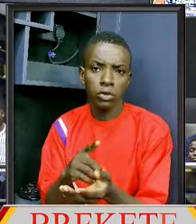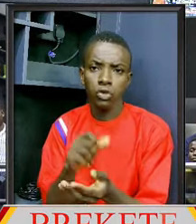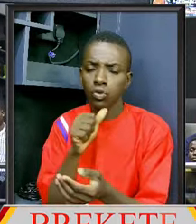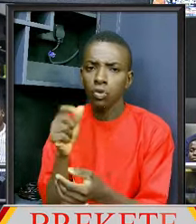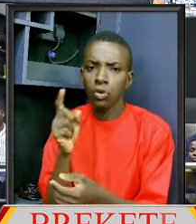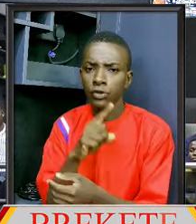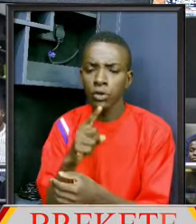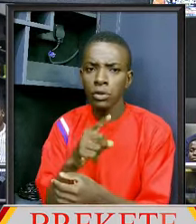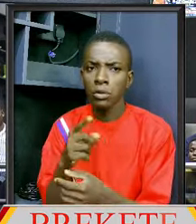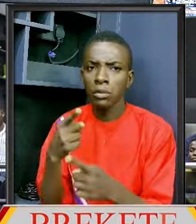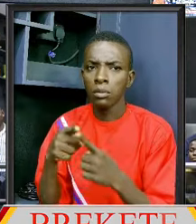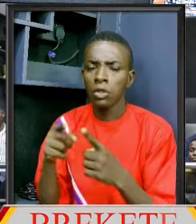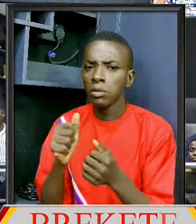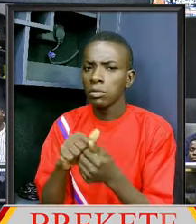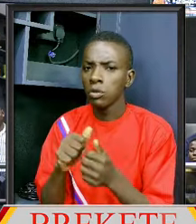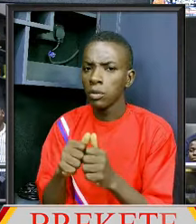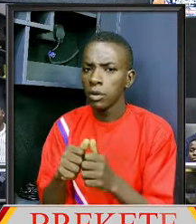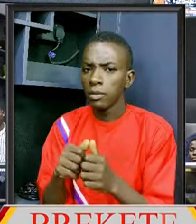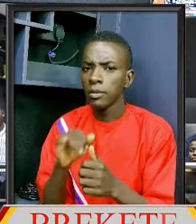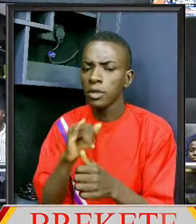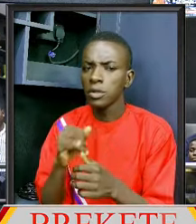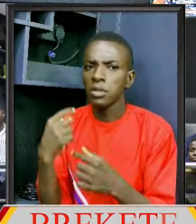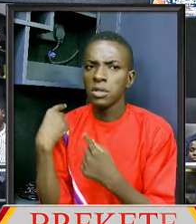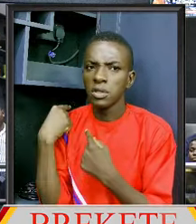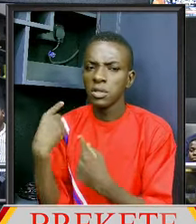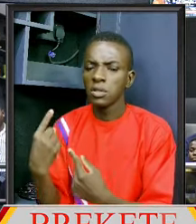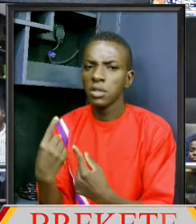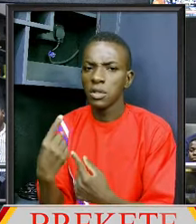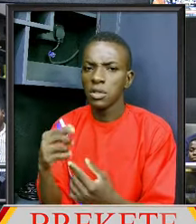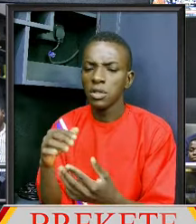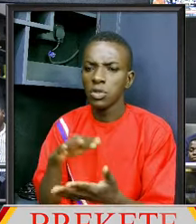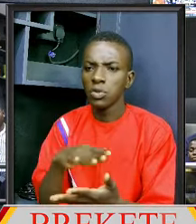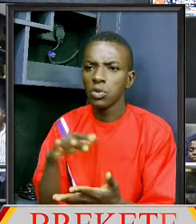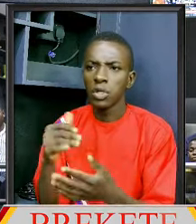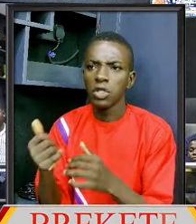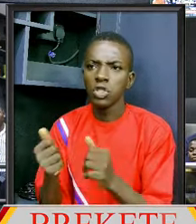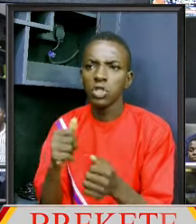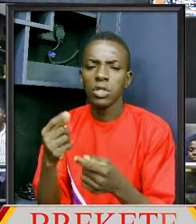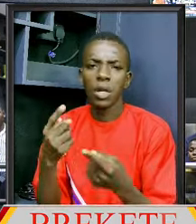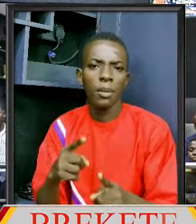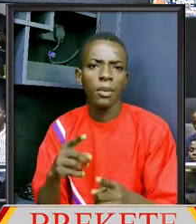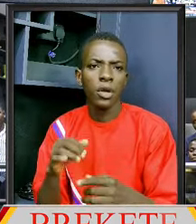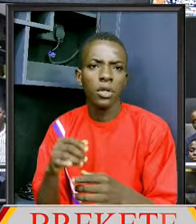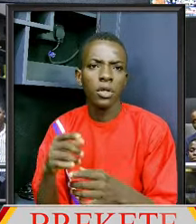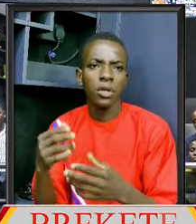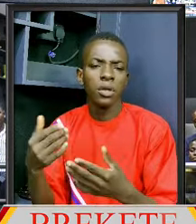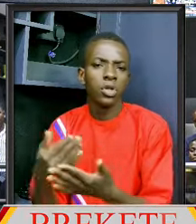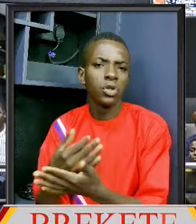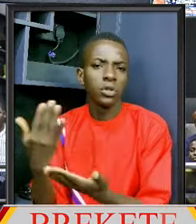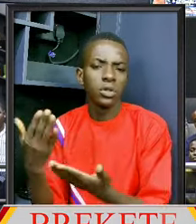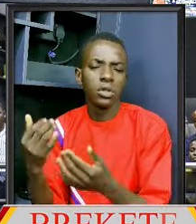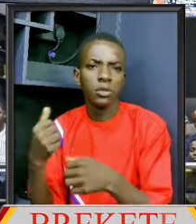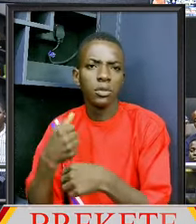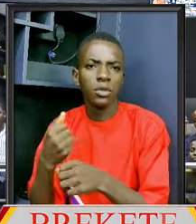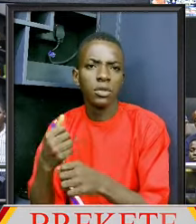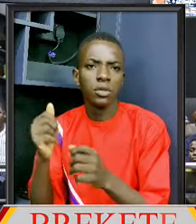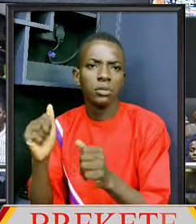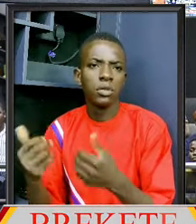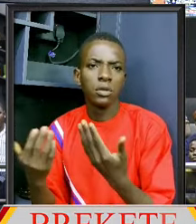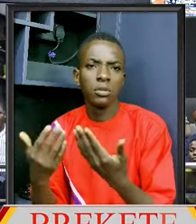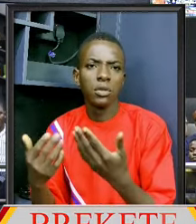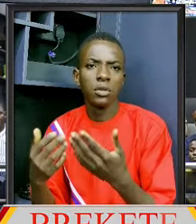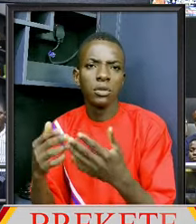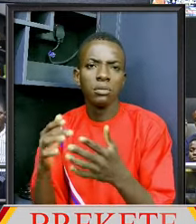quack. Mm. But the problem is, say, it don't tell when he study. Mm. And changes don't they happen. Recommendation where go fi make for me, if